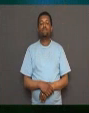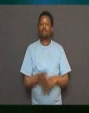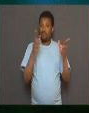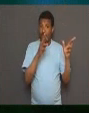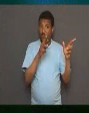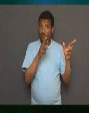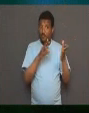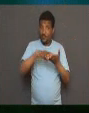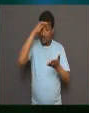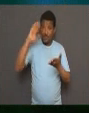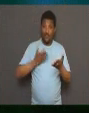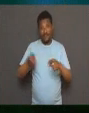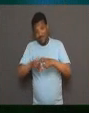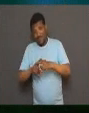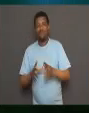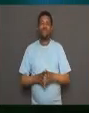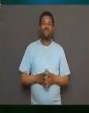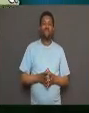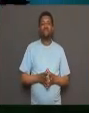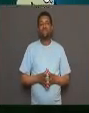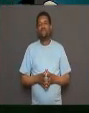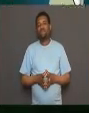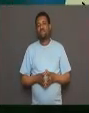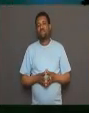Let's get back to our lesson.